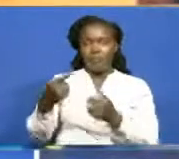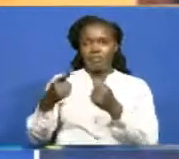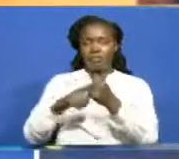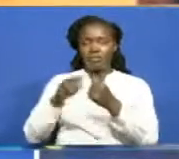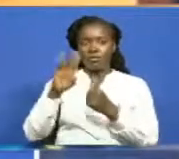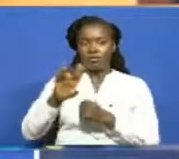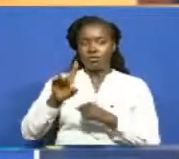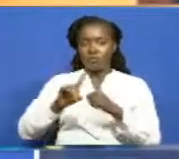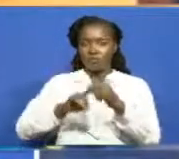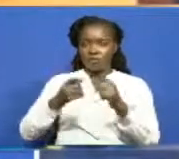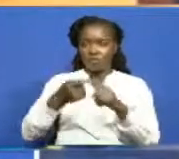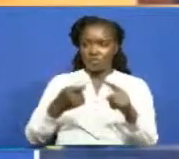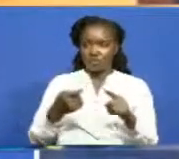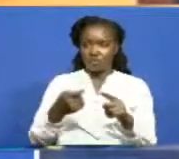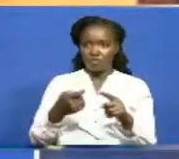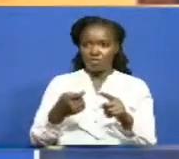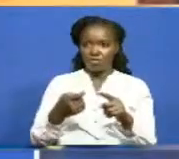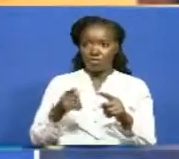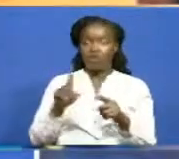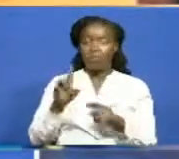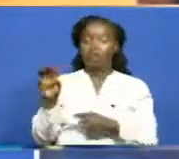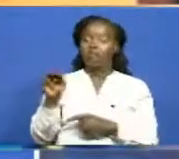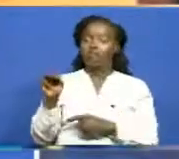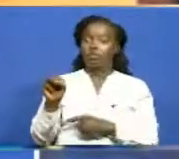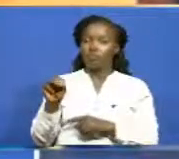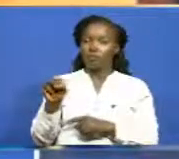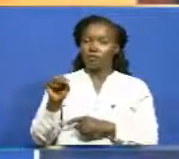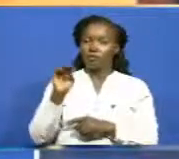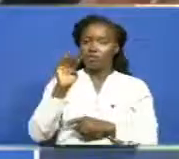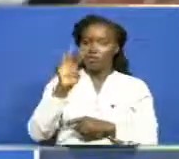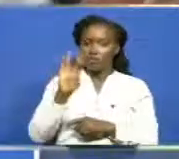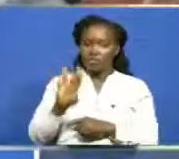132,646 from a total of